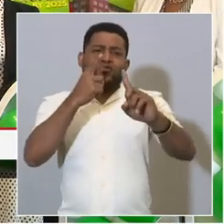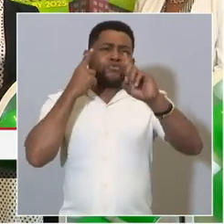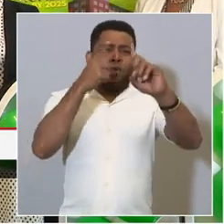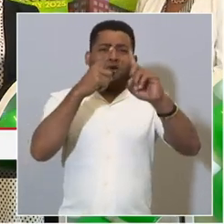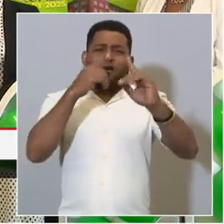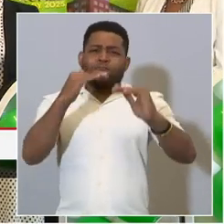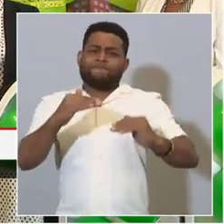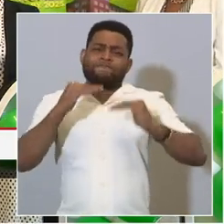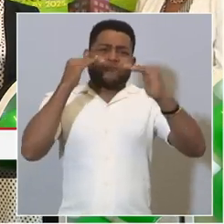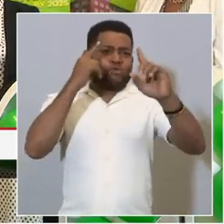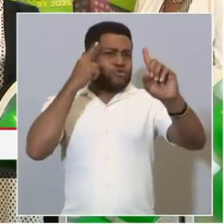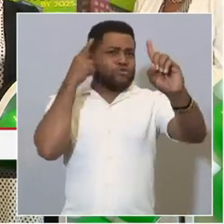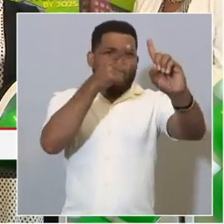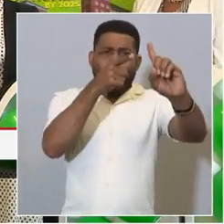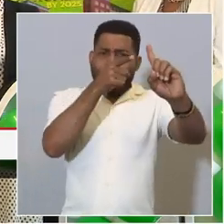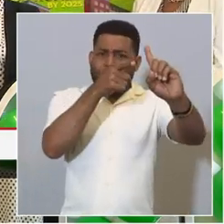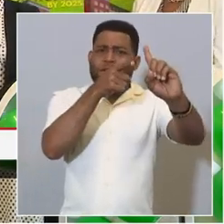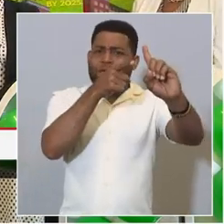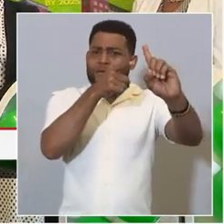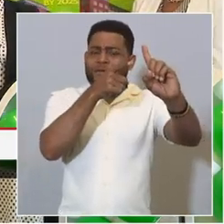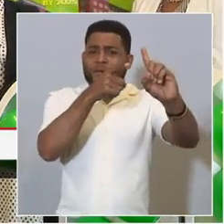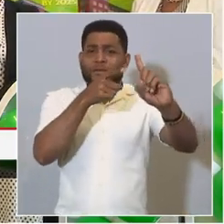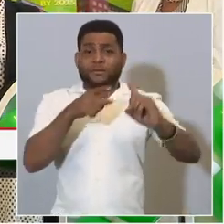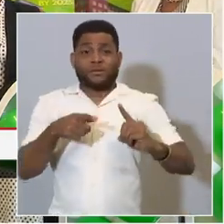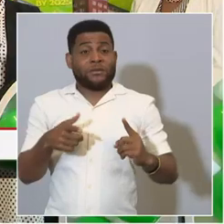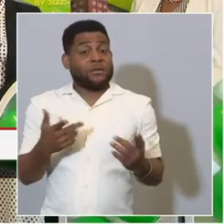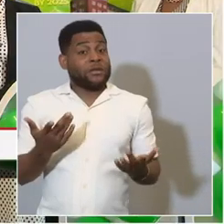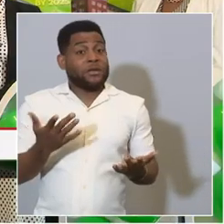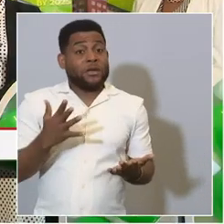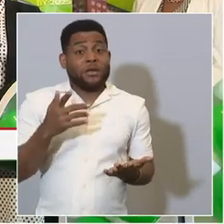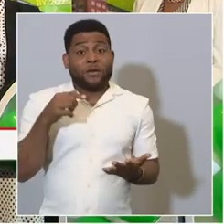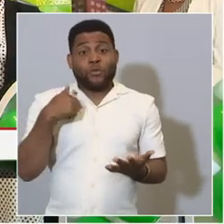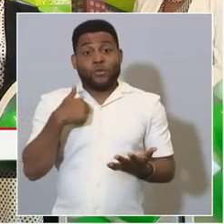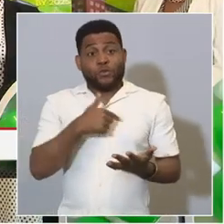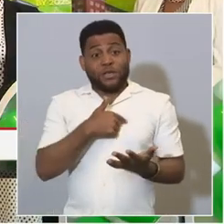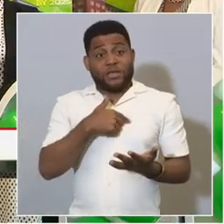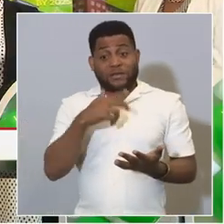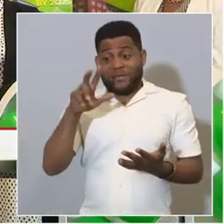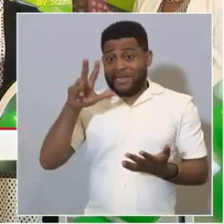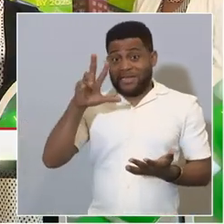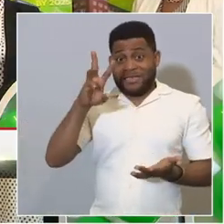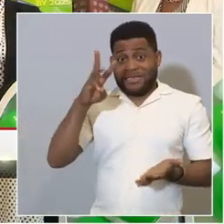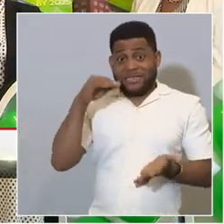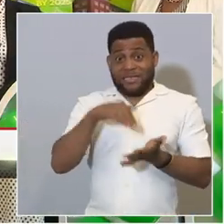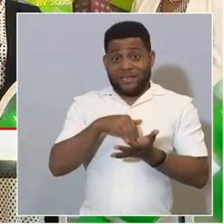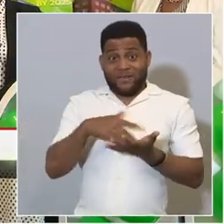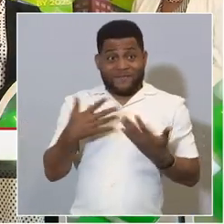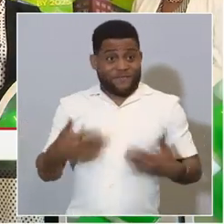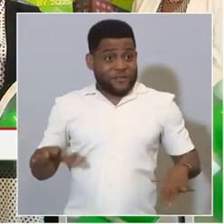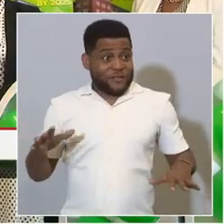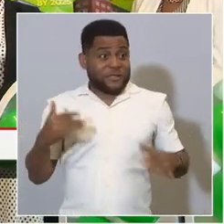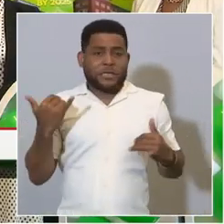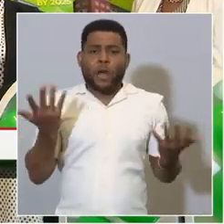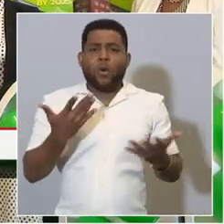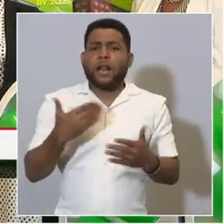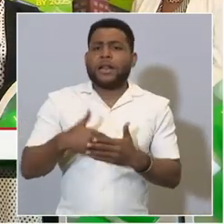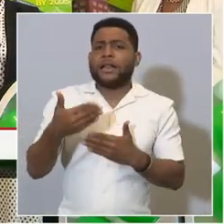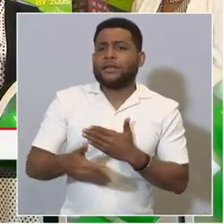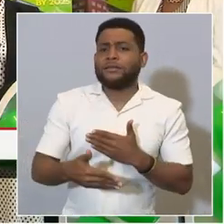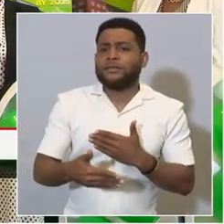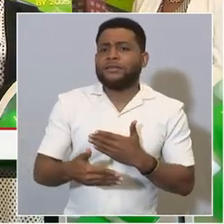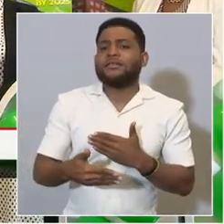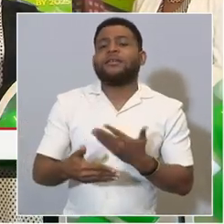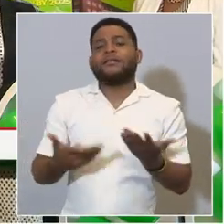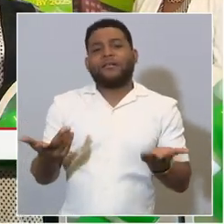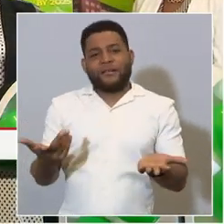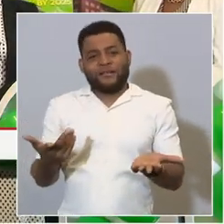We've achieved a major milestone today, and I'm so glad to be here to be able to celebrate it. But we know it's not enough. So going forward,